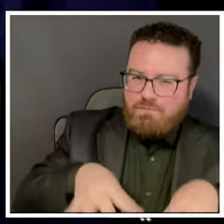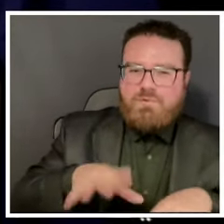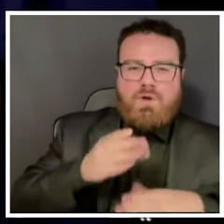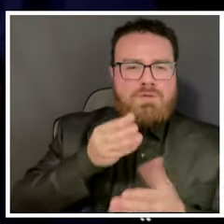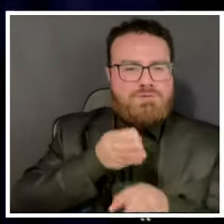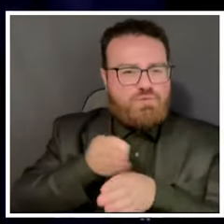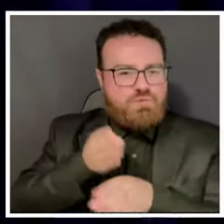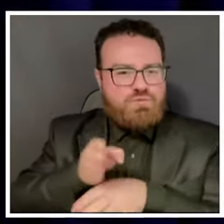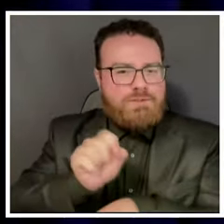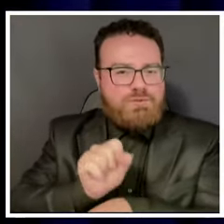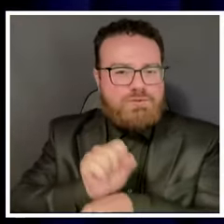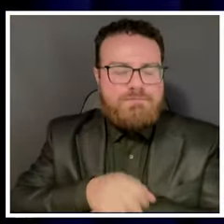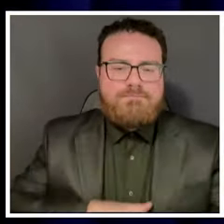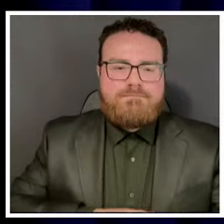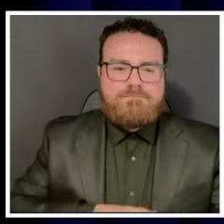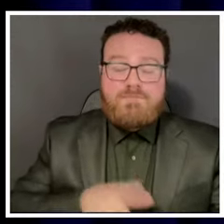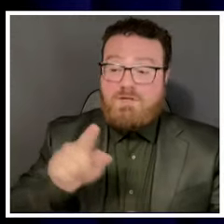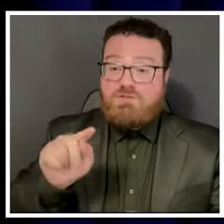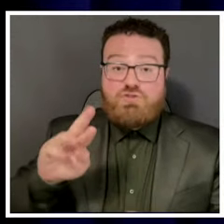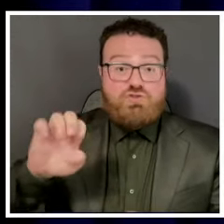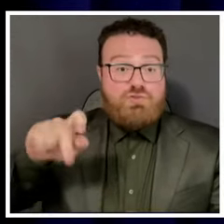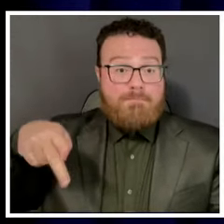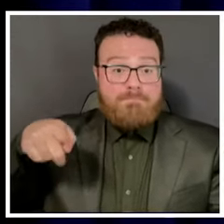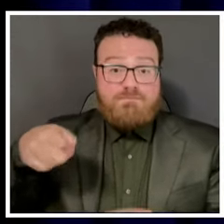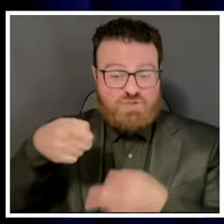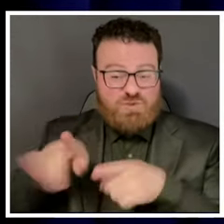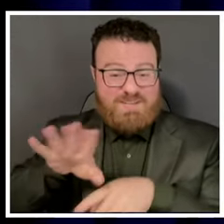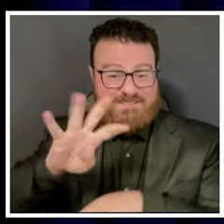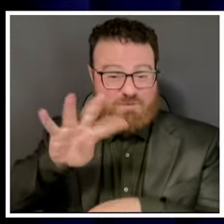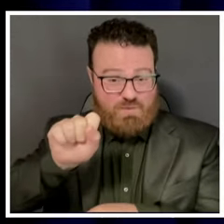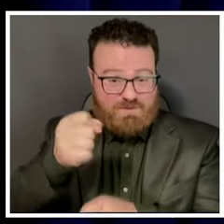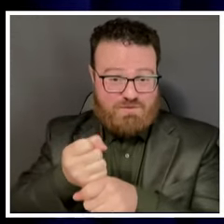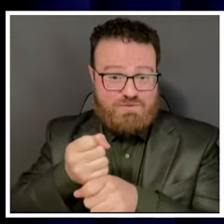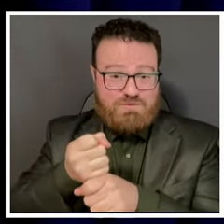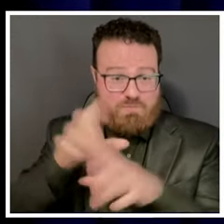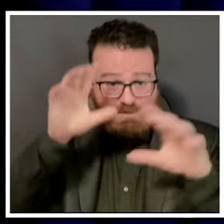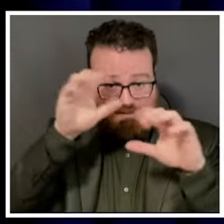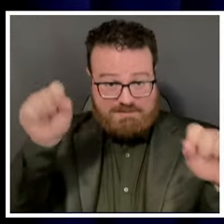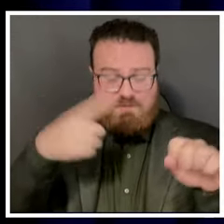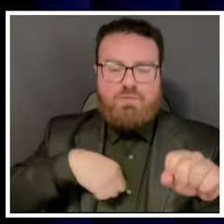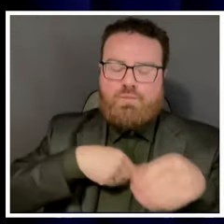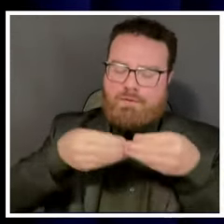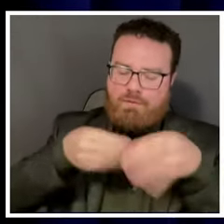On Trump's watch in the 4 years he was president, we lost nearly 3 million jobs were lost.